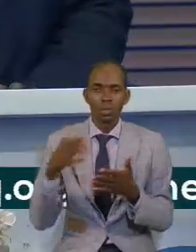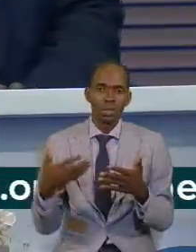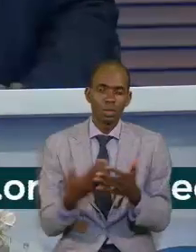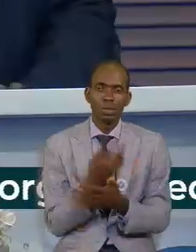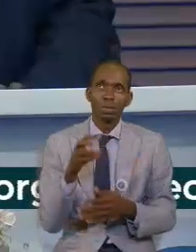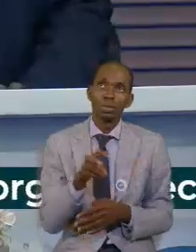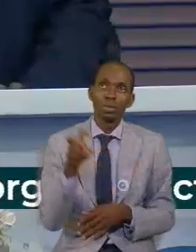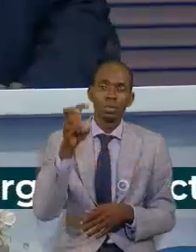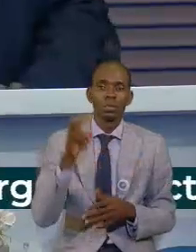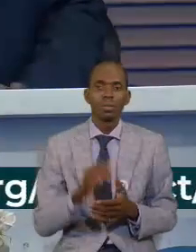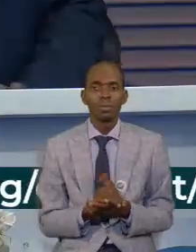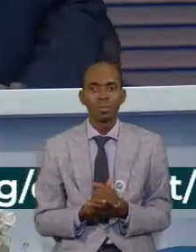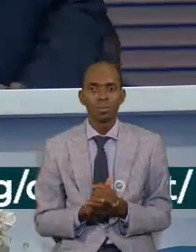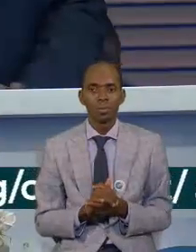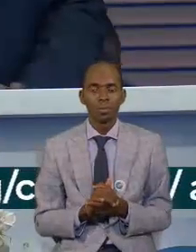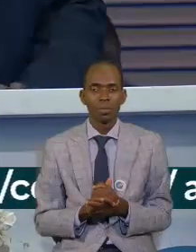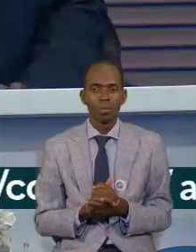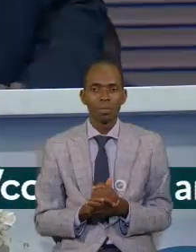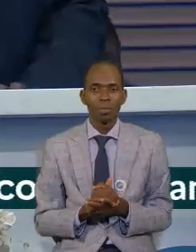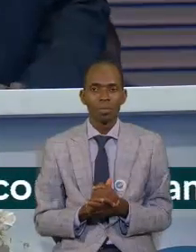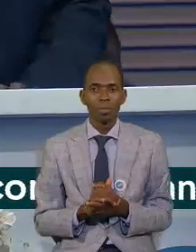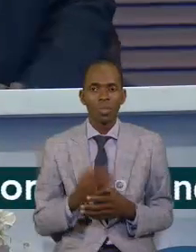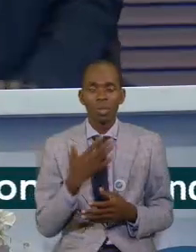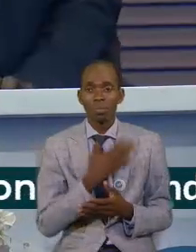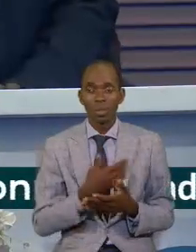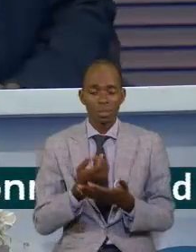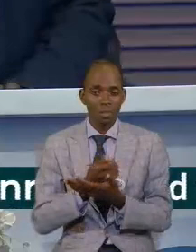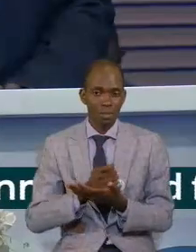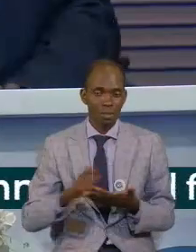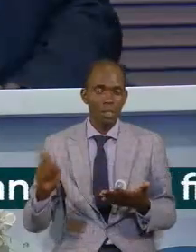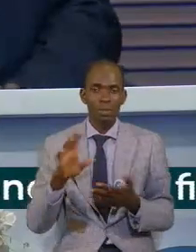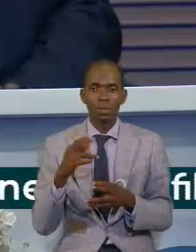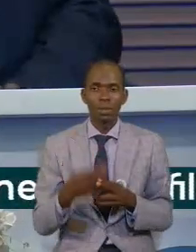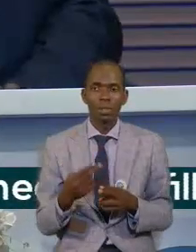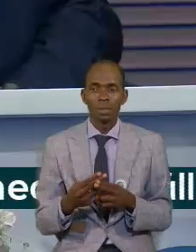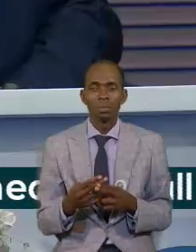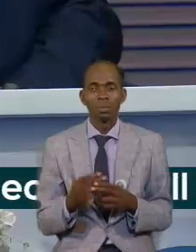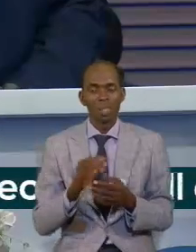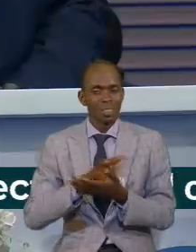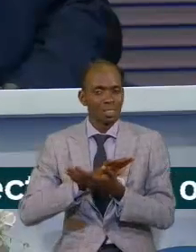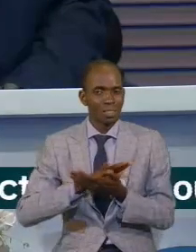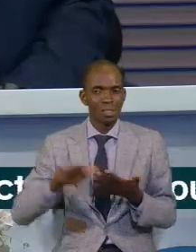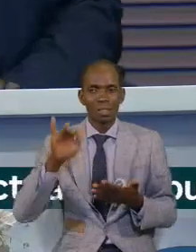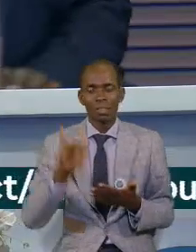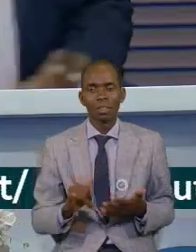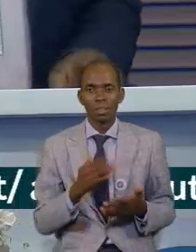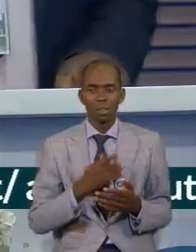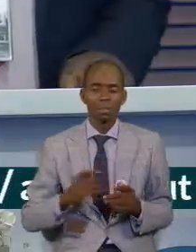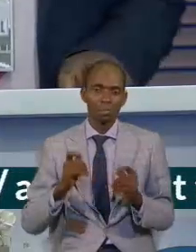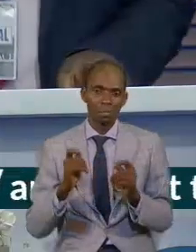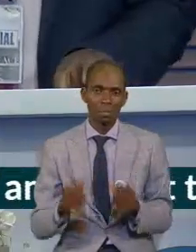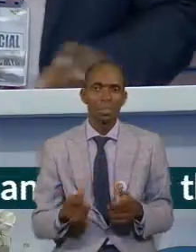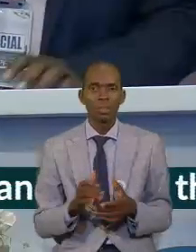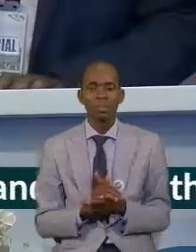écrivez-les assez rapidement. Please write them properly and rapidly. Pour nos amis qui nous suivent sur les réseaux